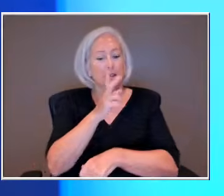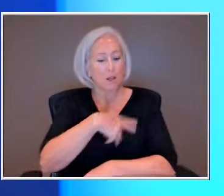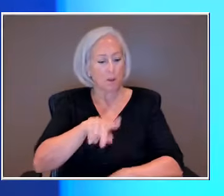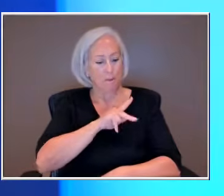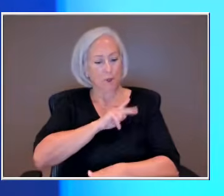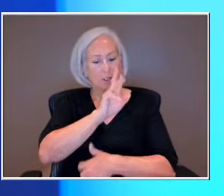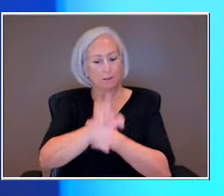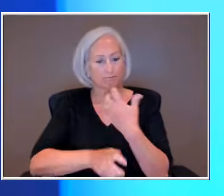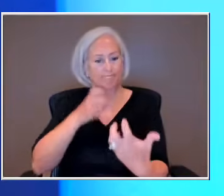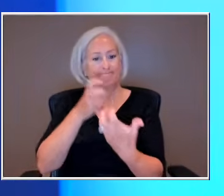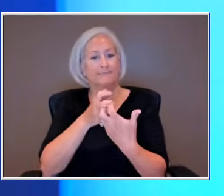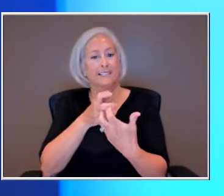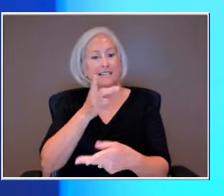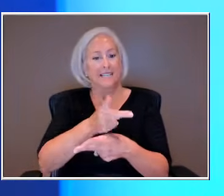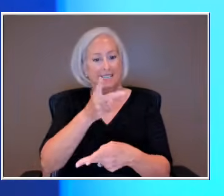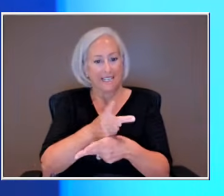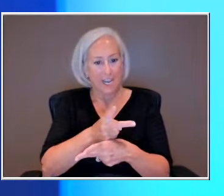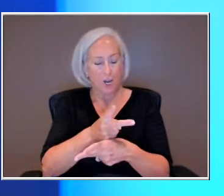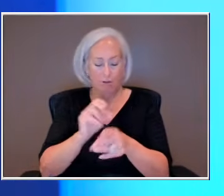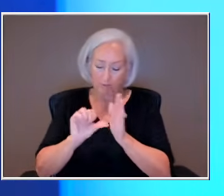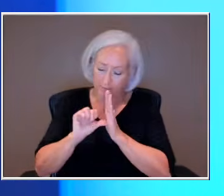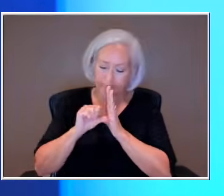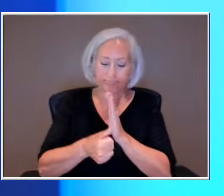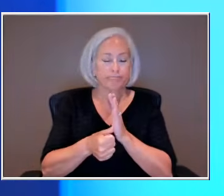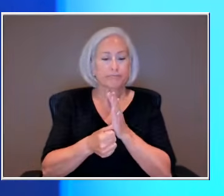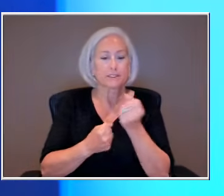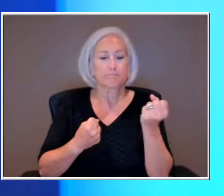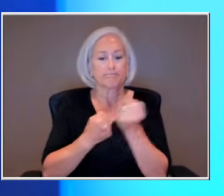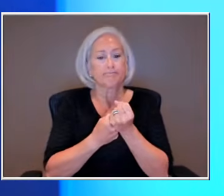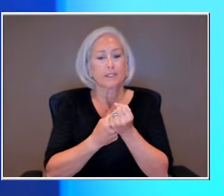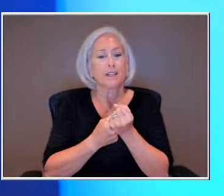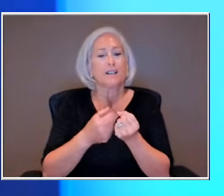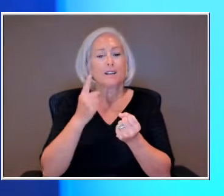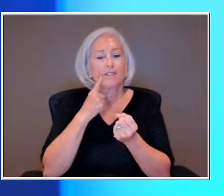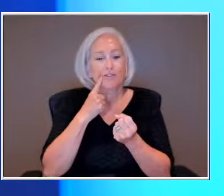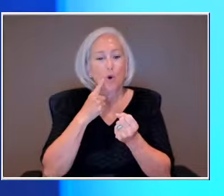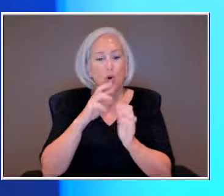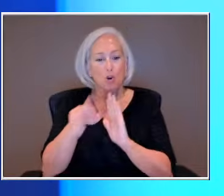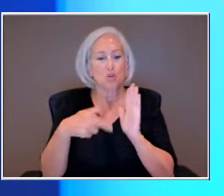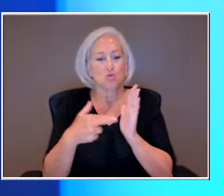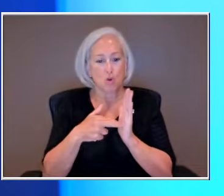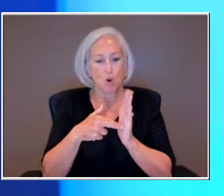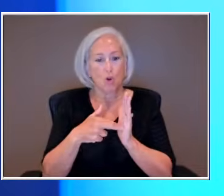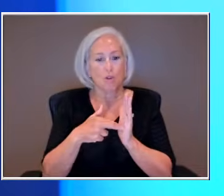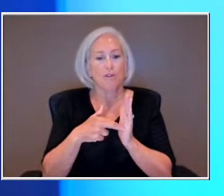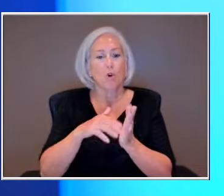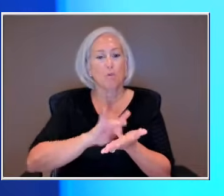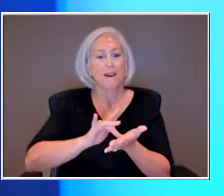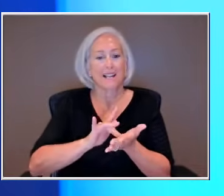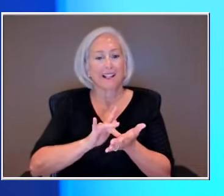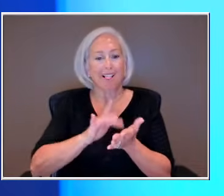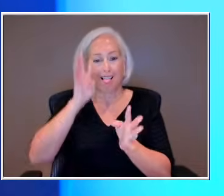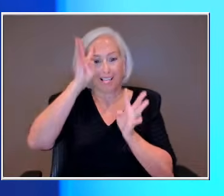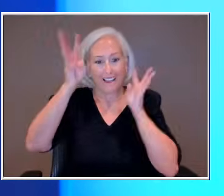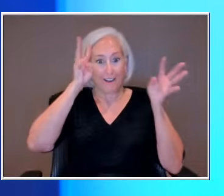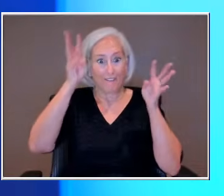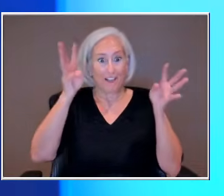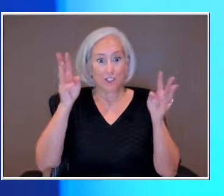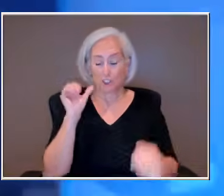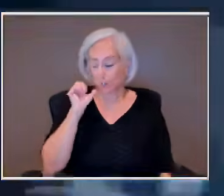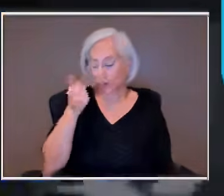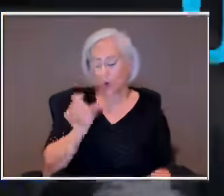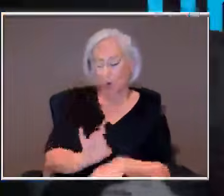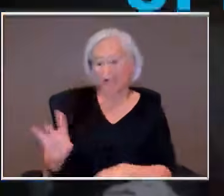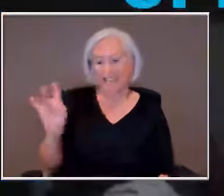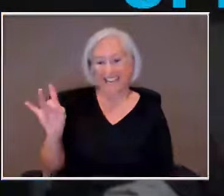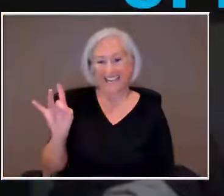the region's growing role as a destination for medical innovation. That is tomorrow at 8 a.m. Have a great